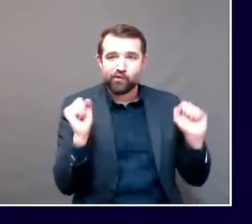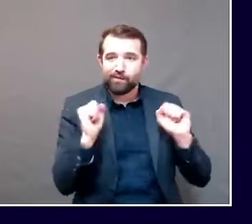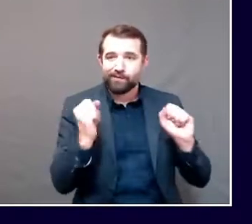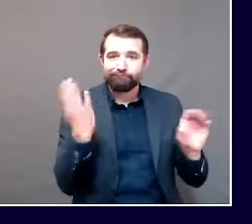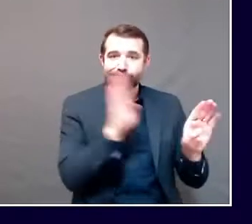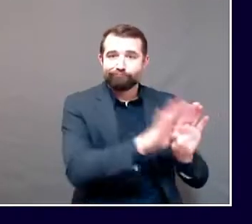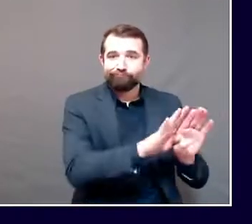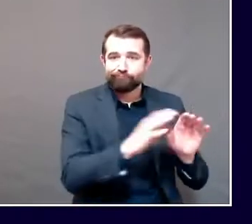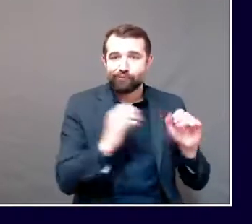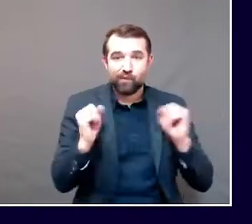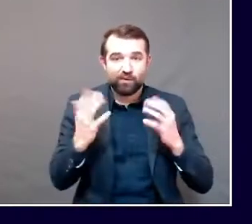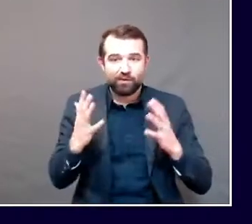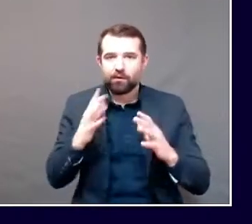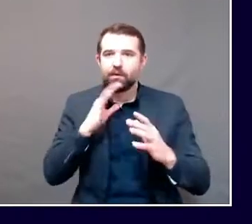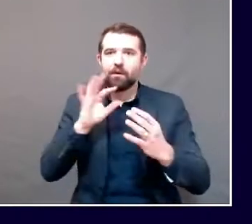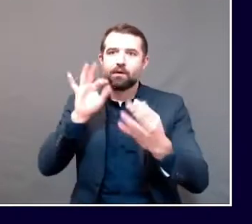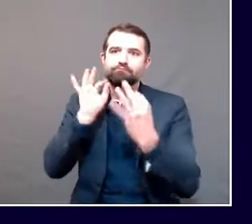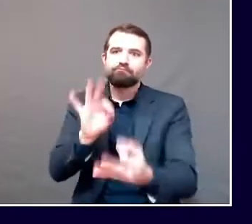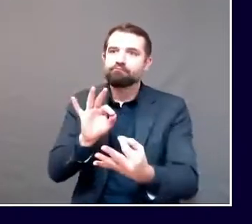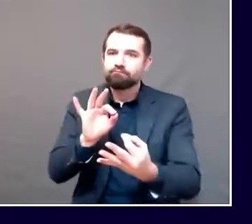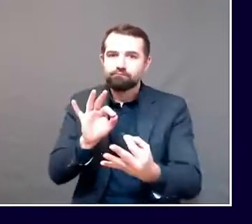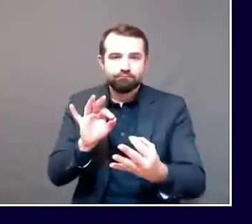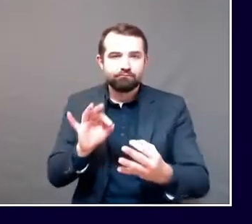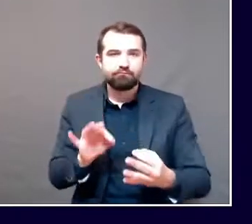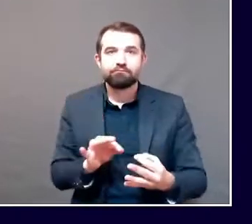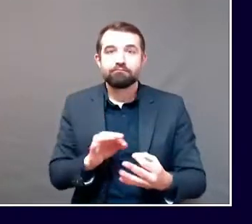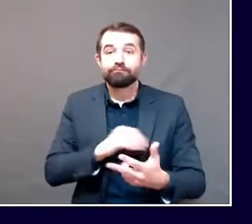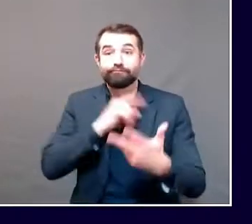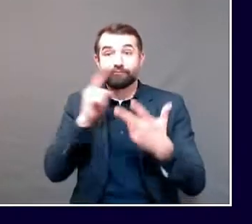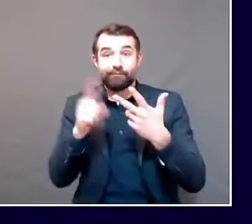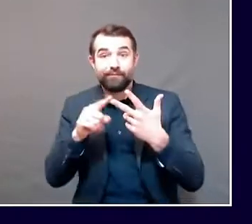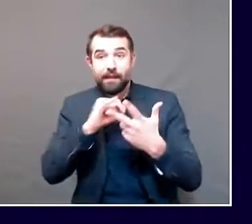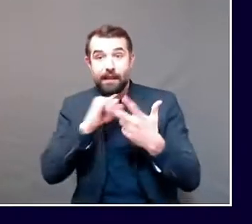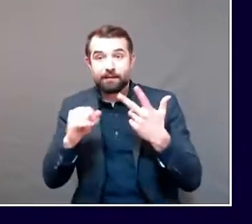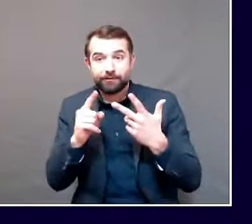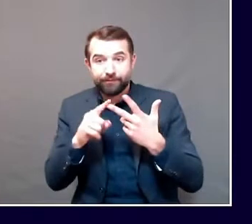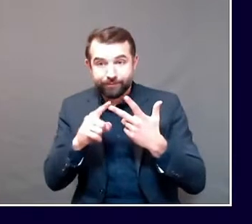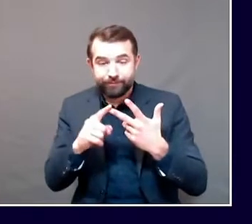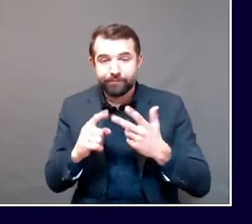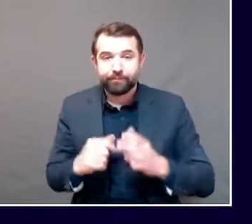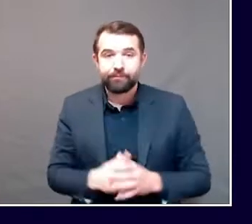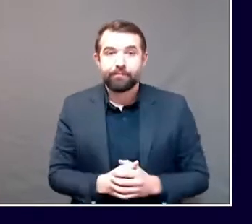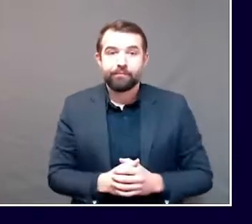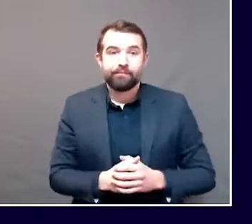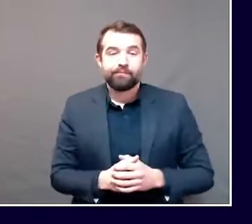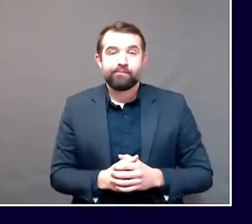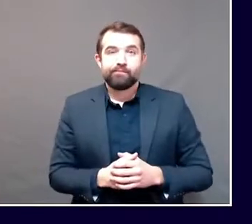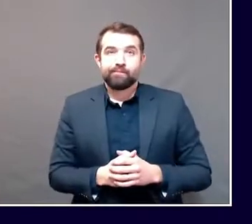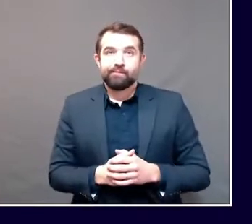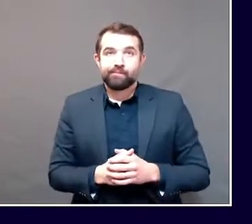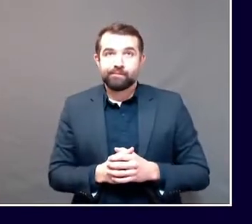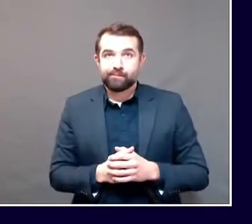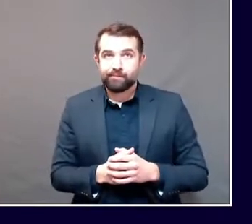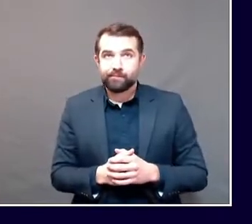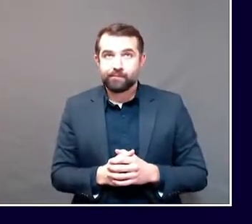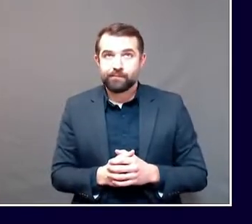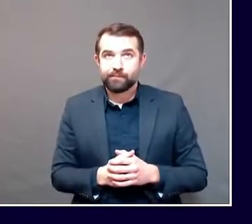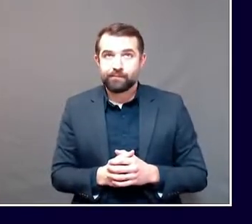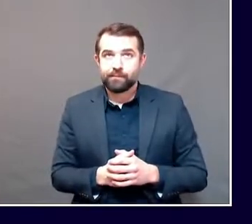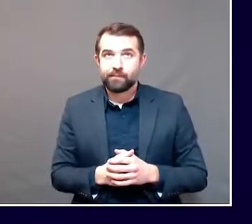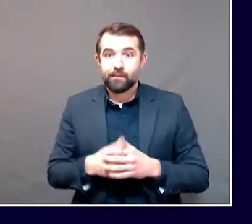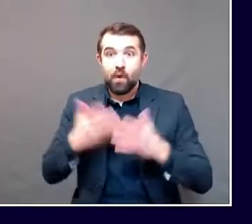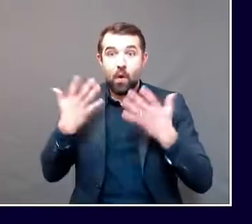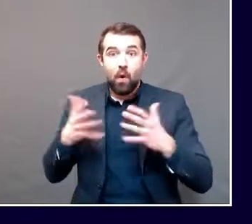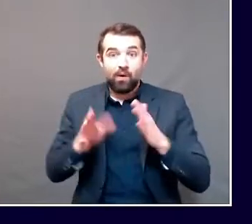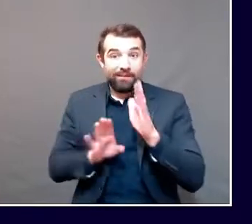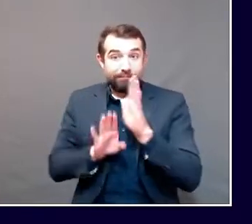rural settings. And the final one that I wanted to mention today is a vaccine candidate that's been developed and is being studied